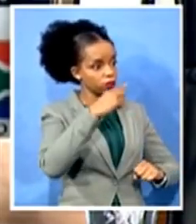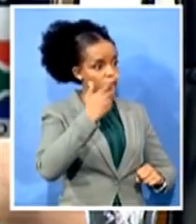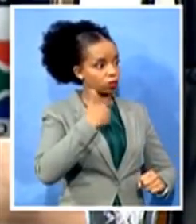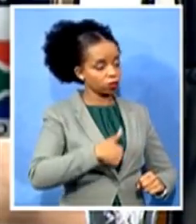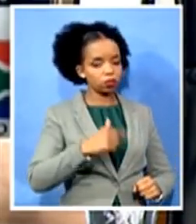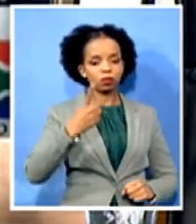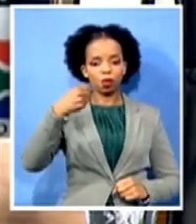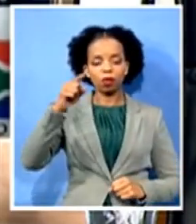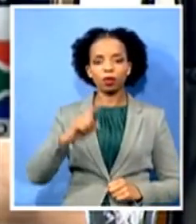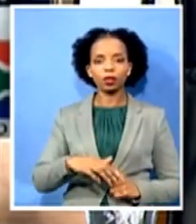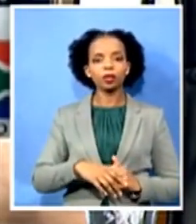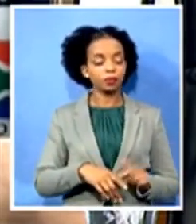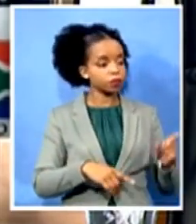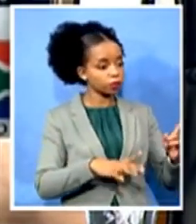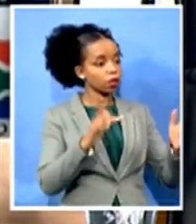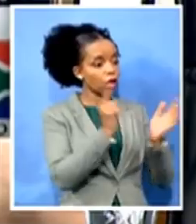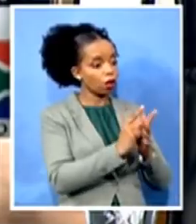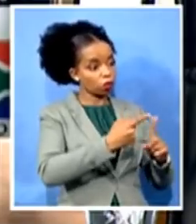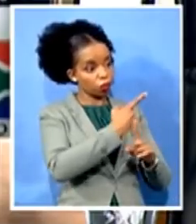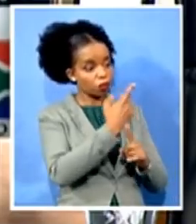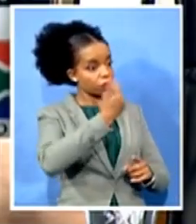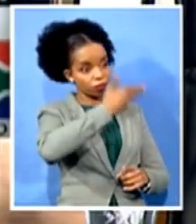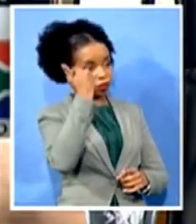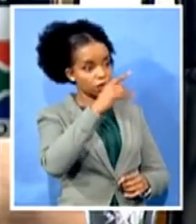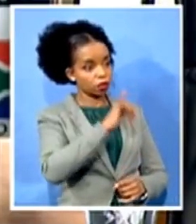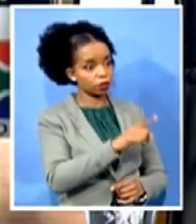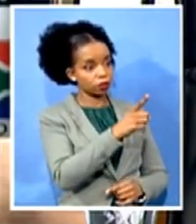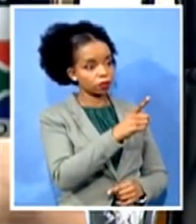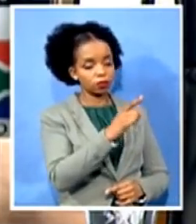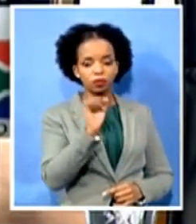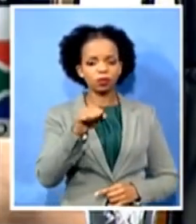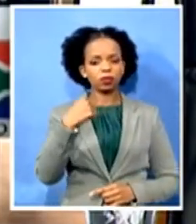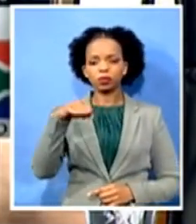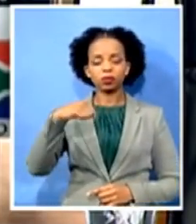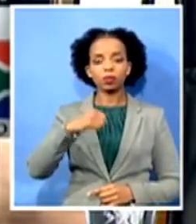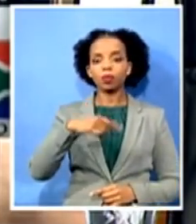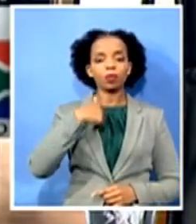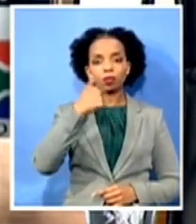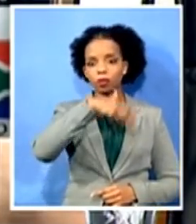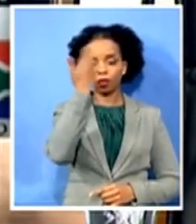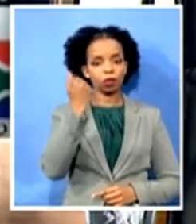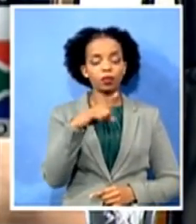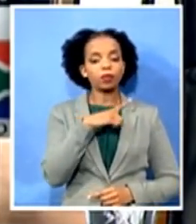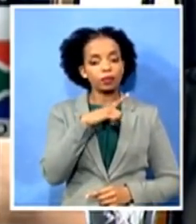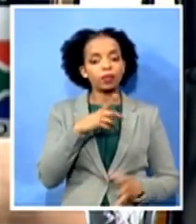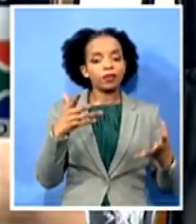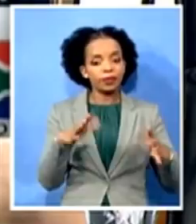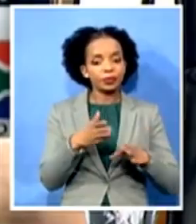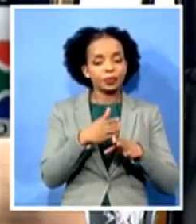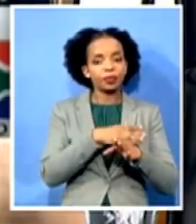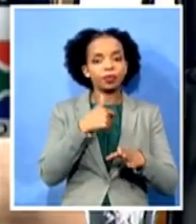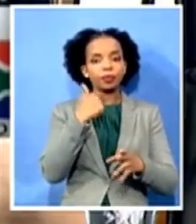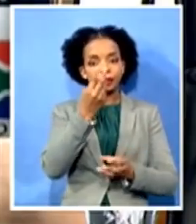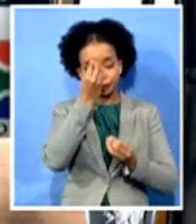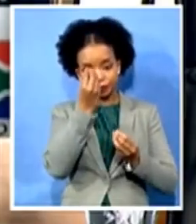not aware of it. As I've said earlier on, I was told that this has been the